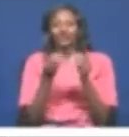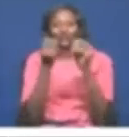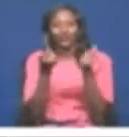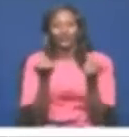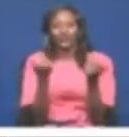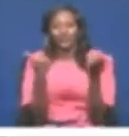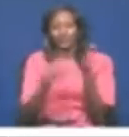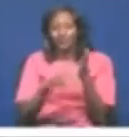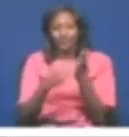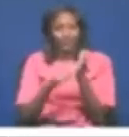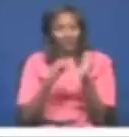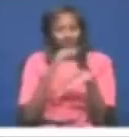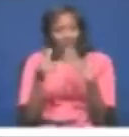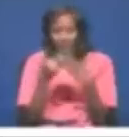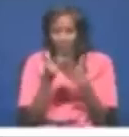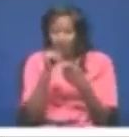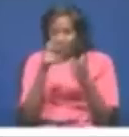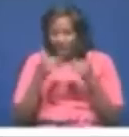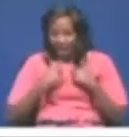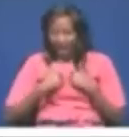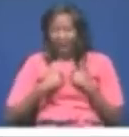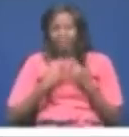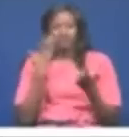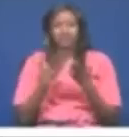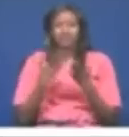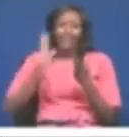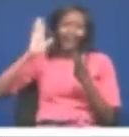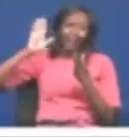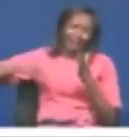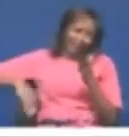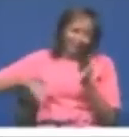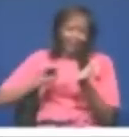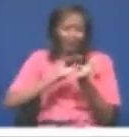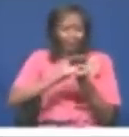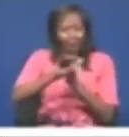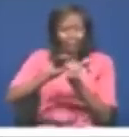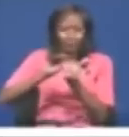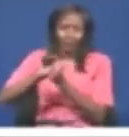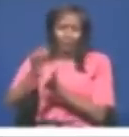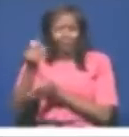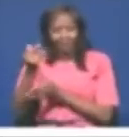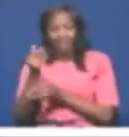The issue of delayed disbursements will be addressed.